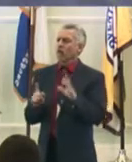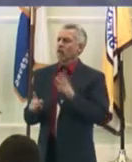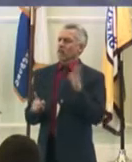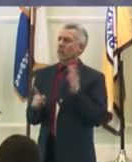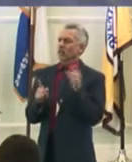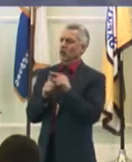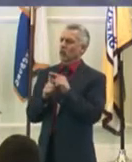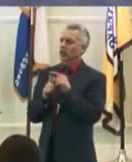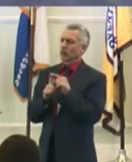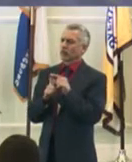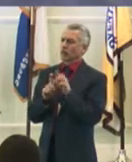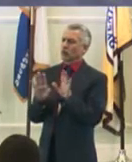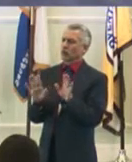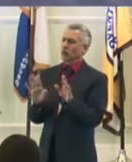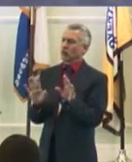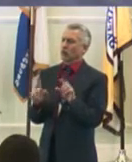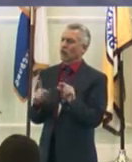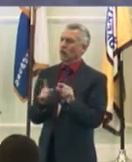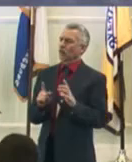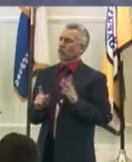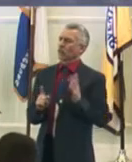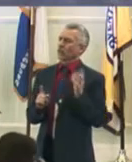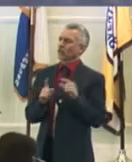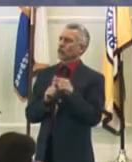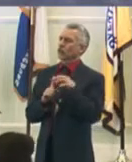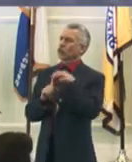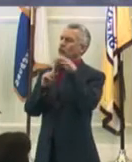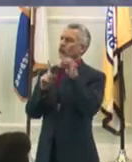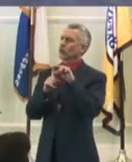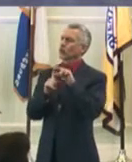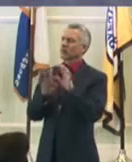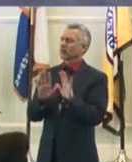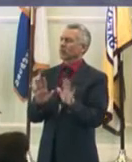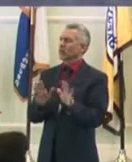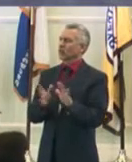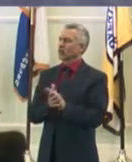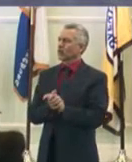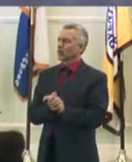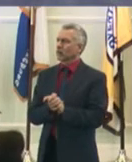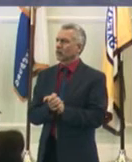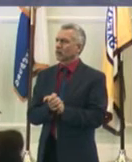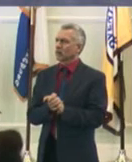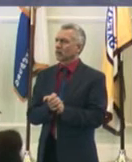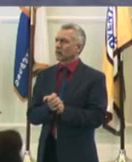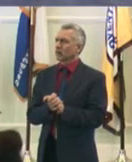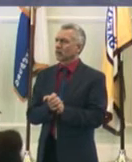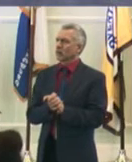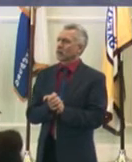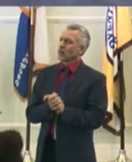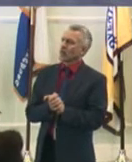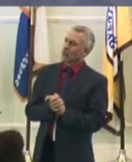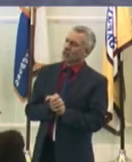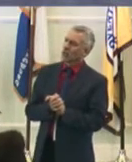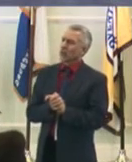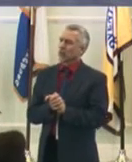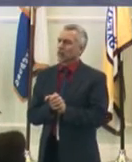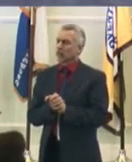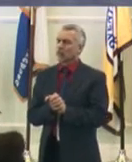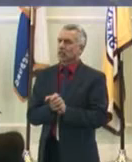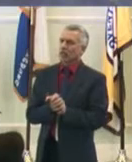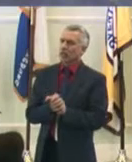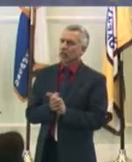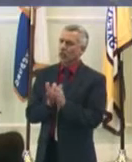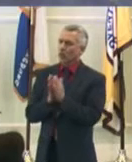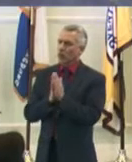The commentary says something else cool that I thought was interesting, and I'm quoting here specifically because I don't want to mess this up.